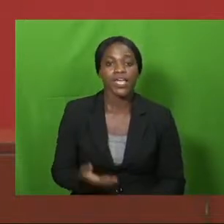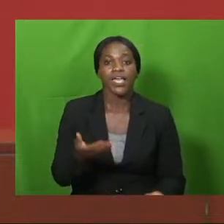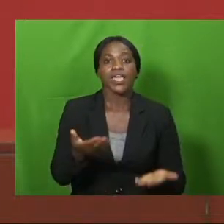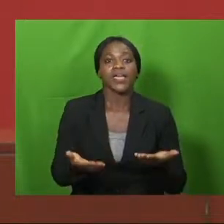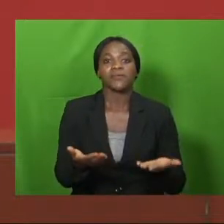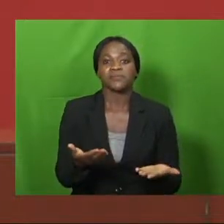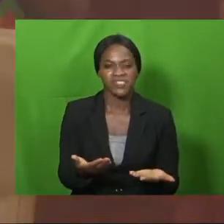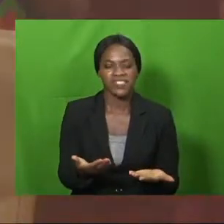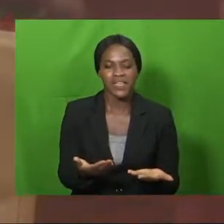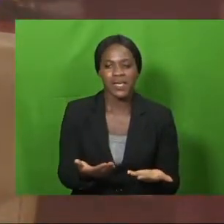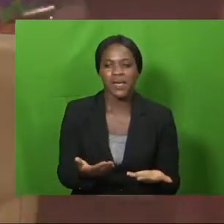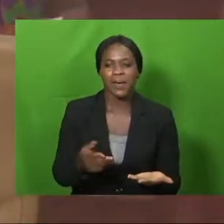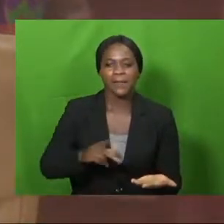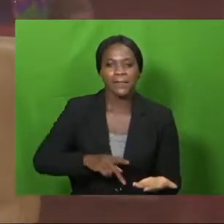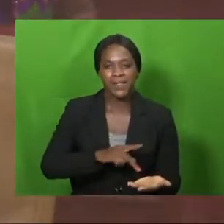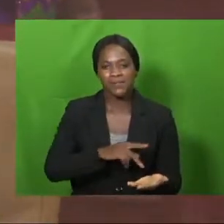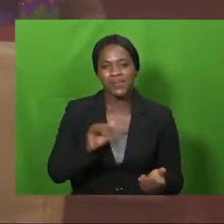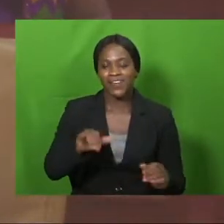Member was